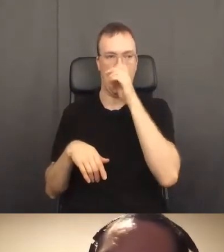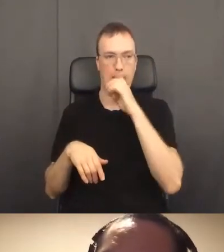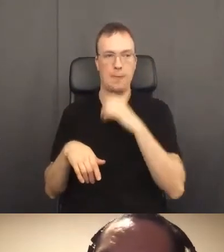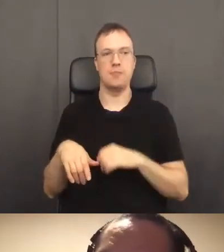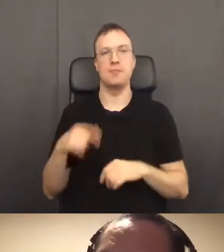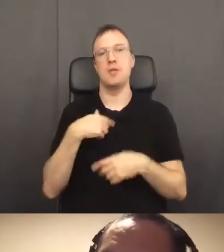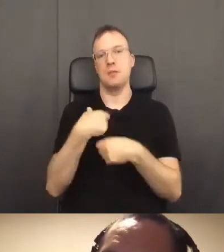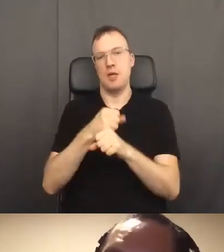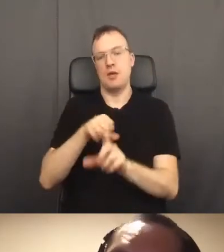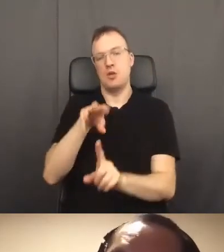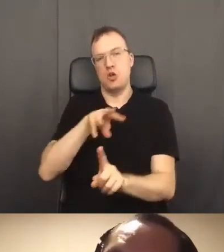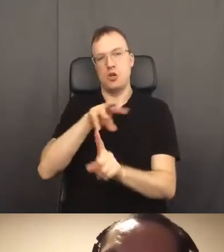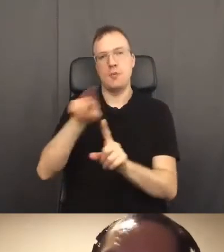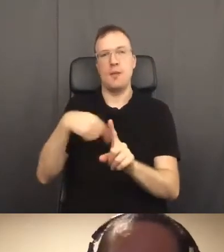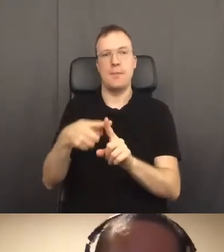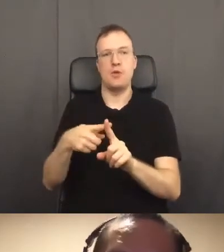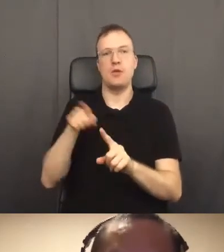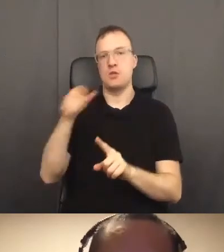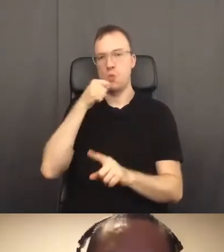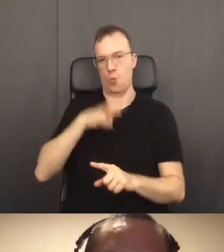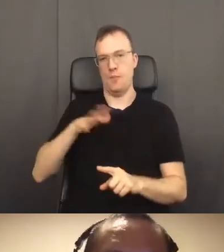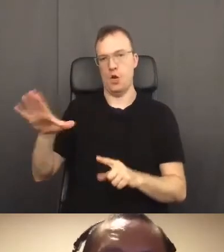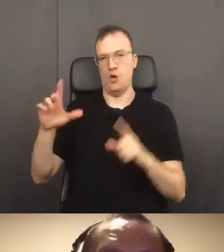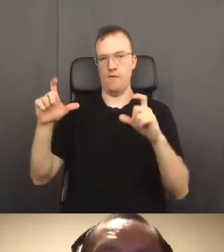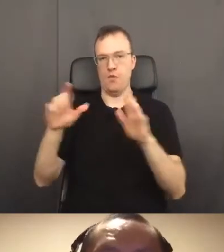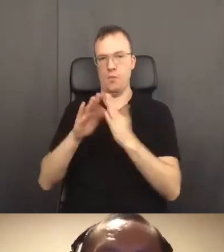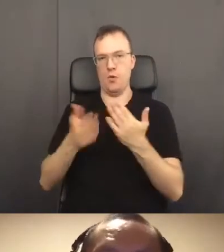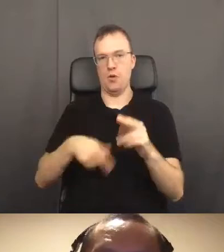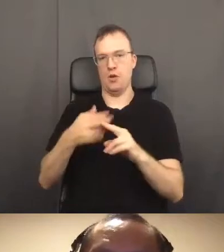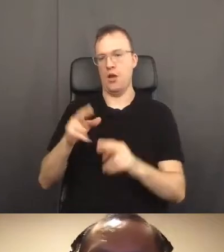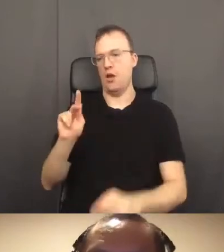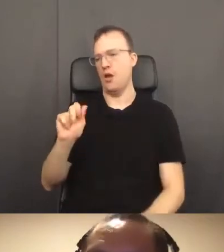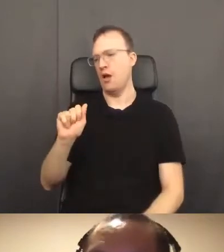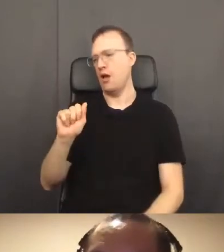I'm making a documentary about this woman's photo book called Akabana,